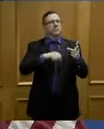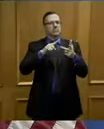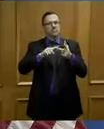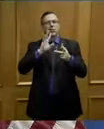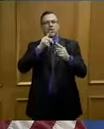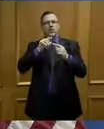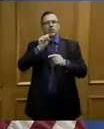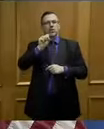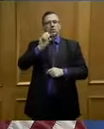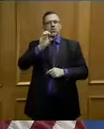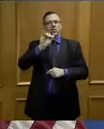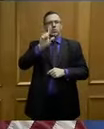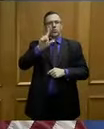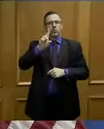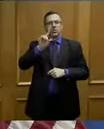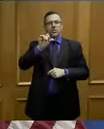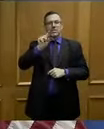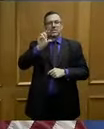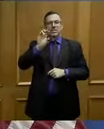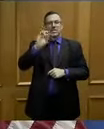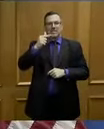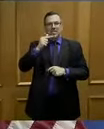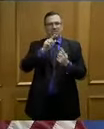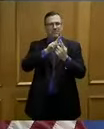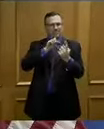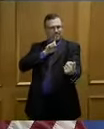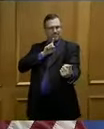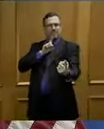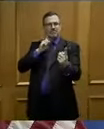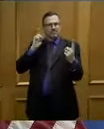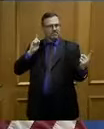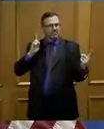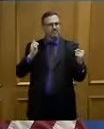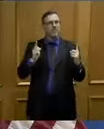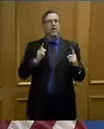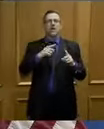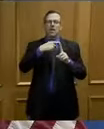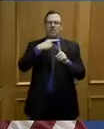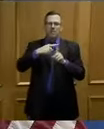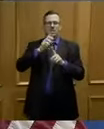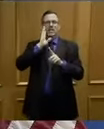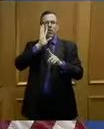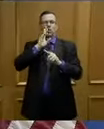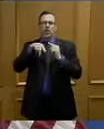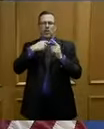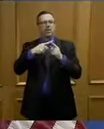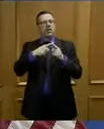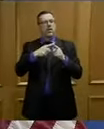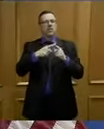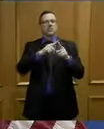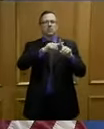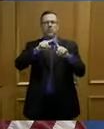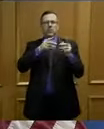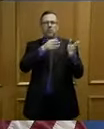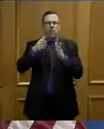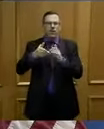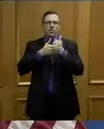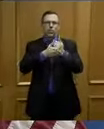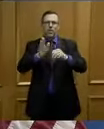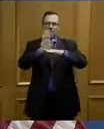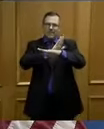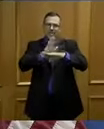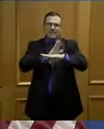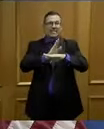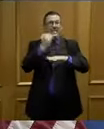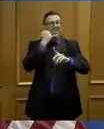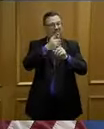some initiatives that we are bringing forth to help both businesses and individuals who are facing unique economic challenges